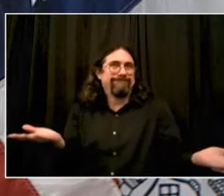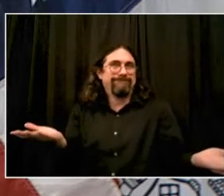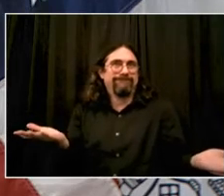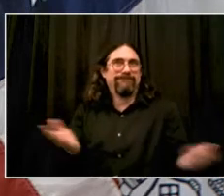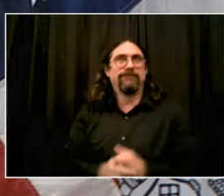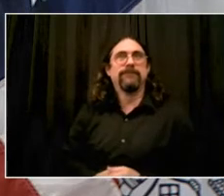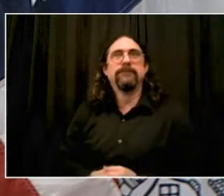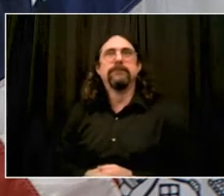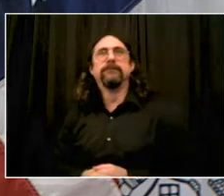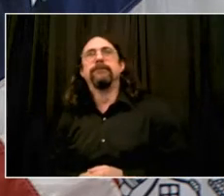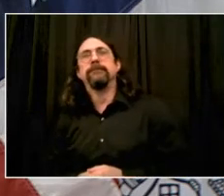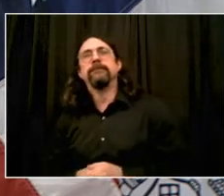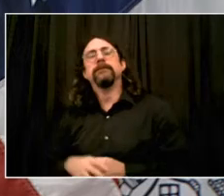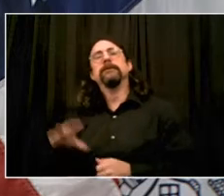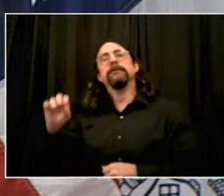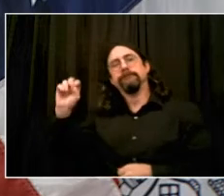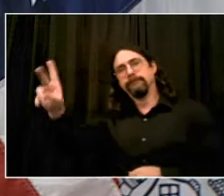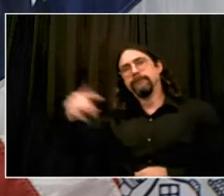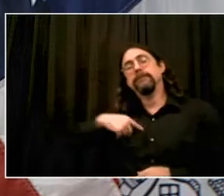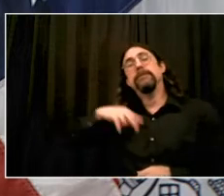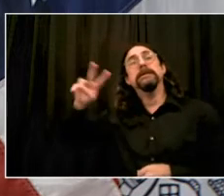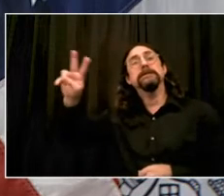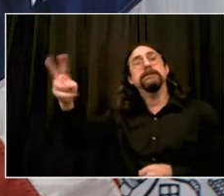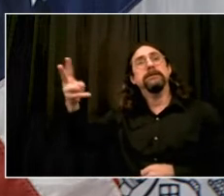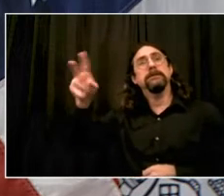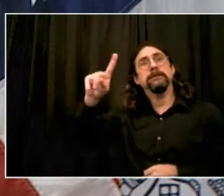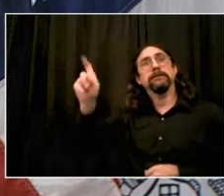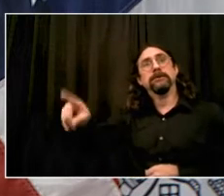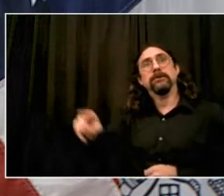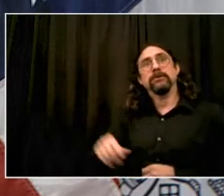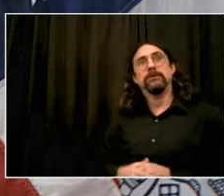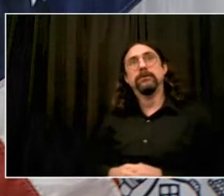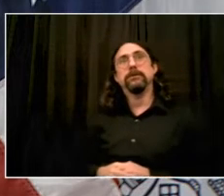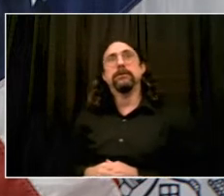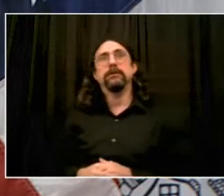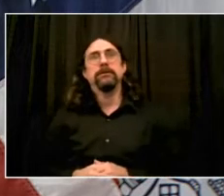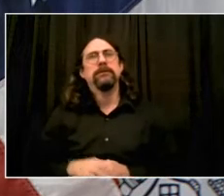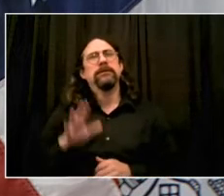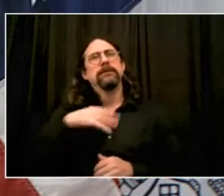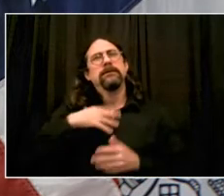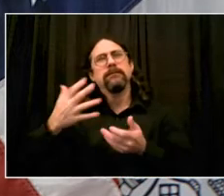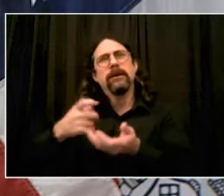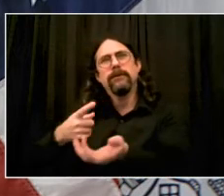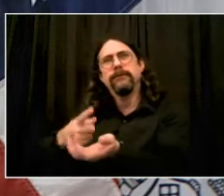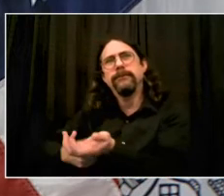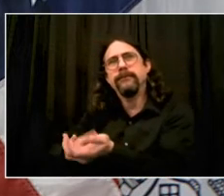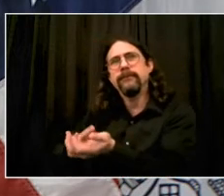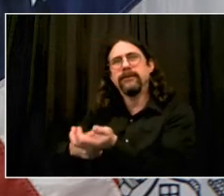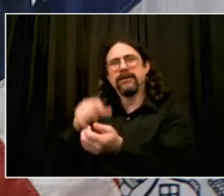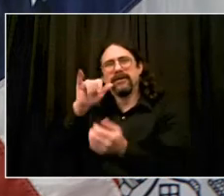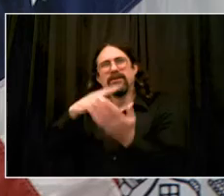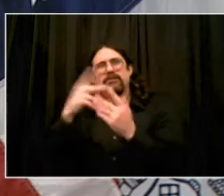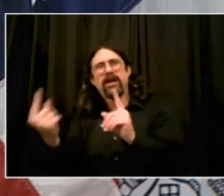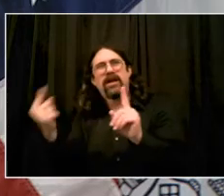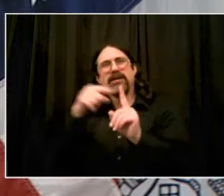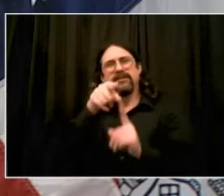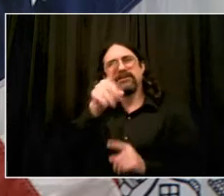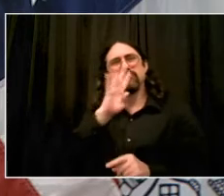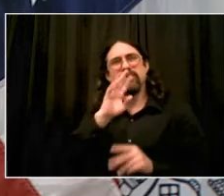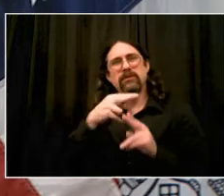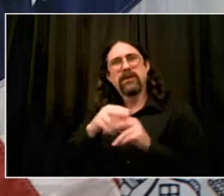to employee ownership NYC, you were talking about a hotline that people can use today. Is there anything else in the works for this new